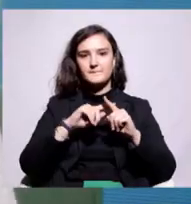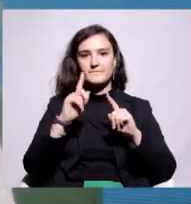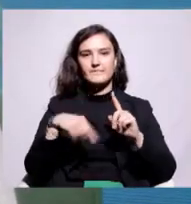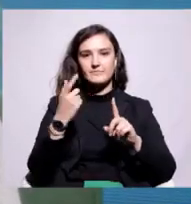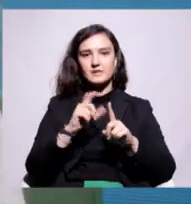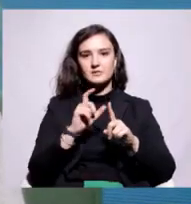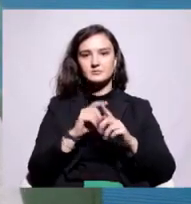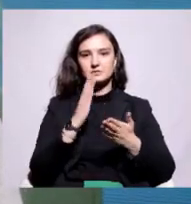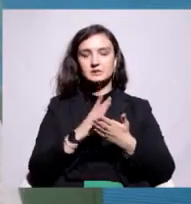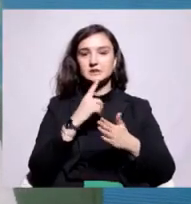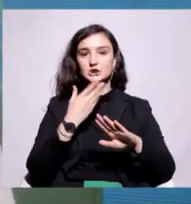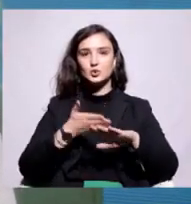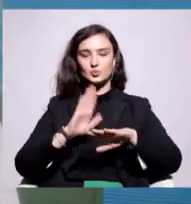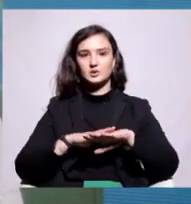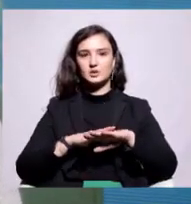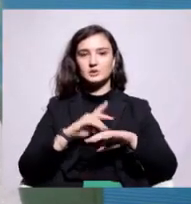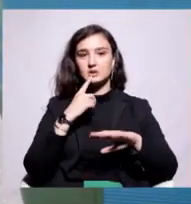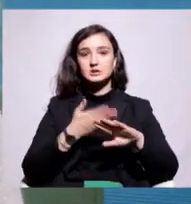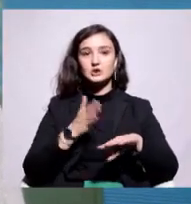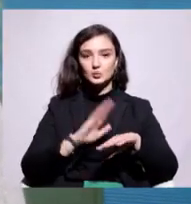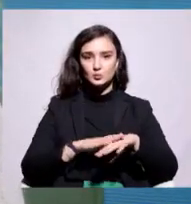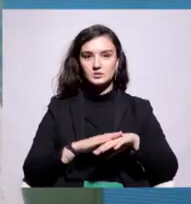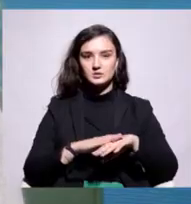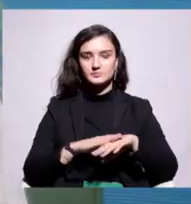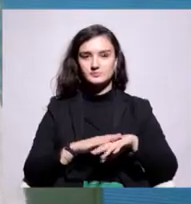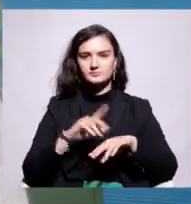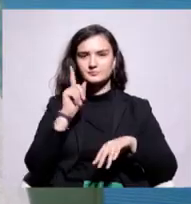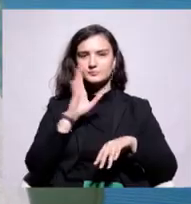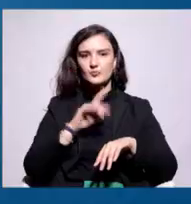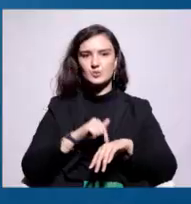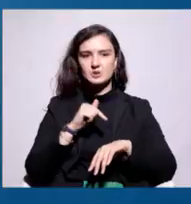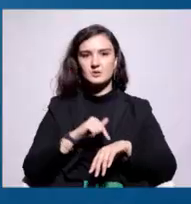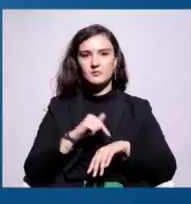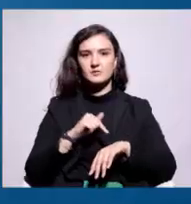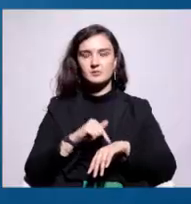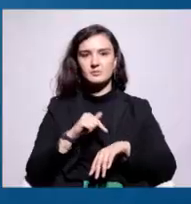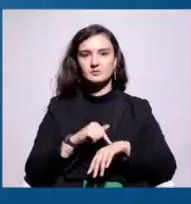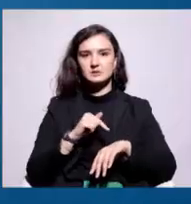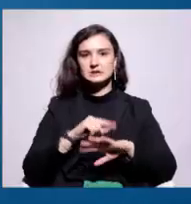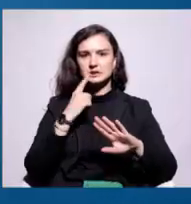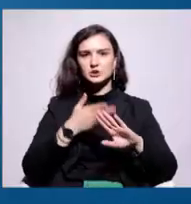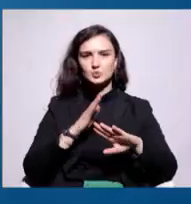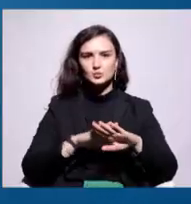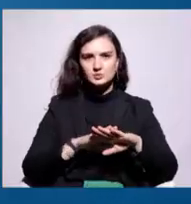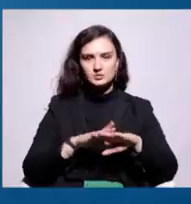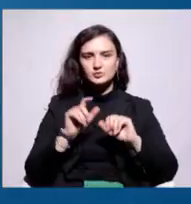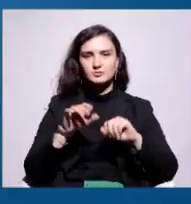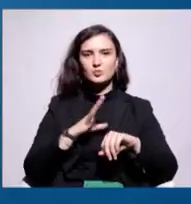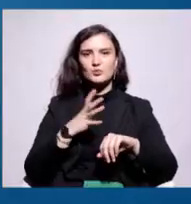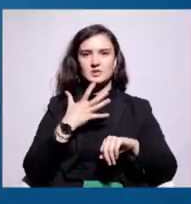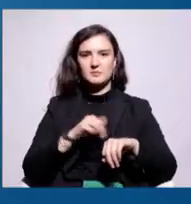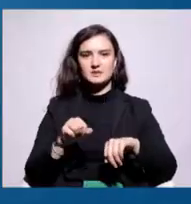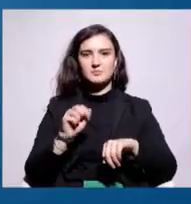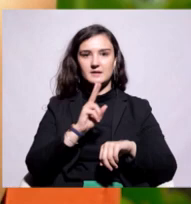word is trouble. Trouble. It's a situation or something that is difficult or can be annoying